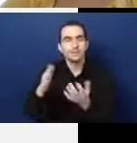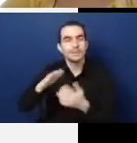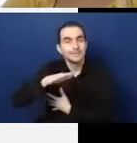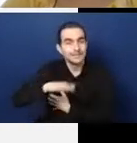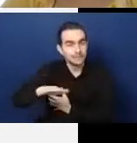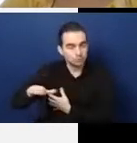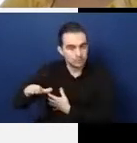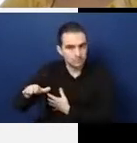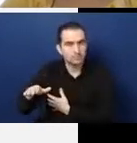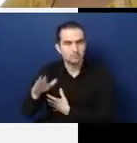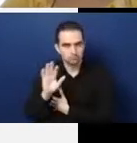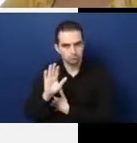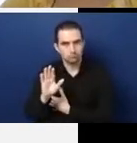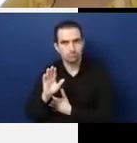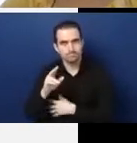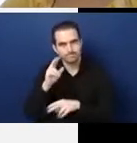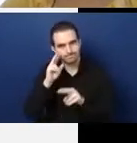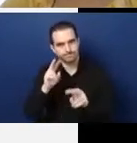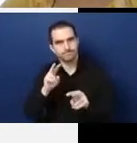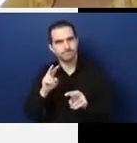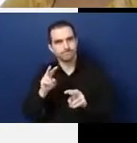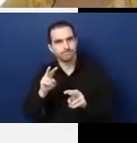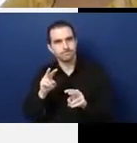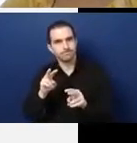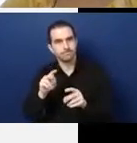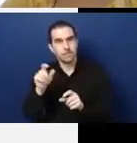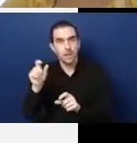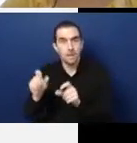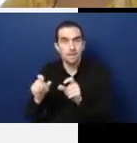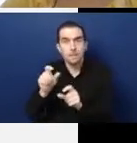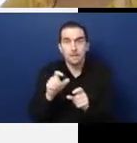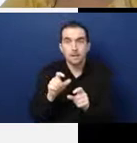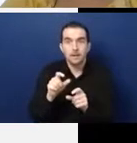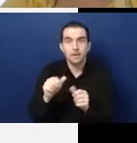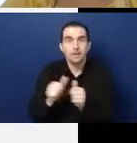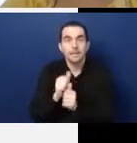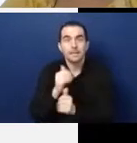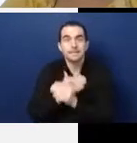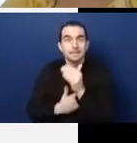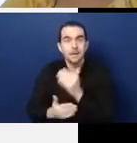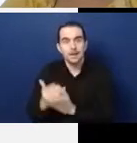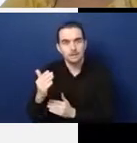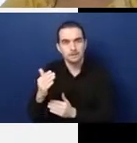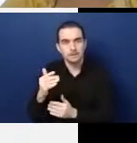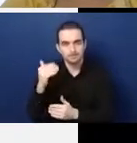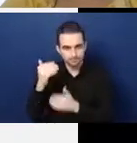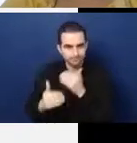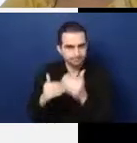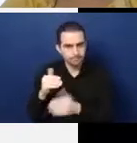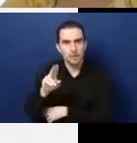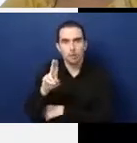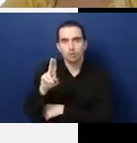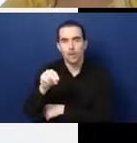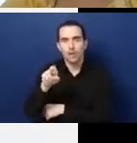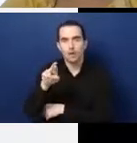and adults with disabilities for UNCRPD, as well as children with disabilities. So